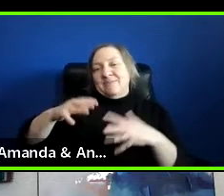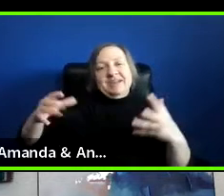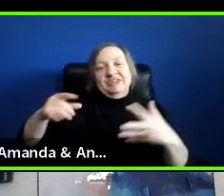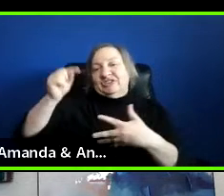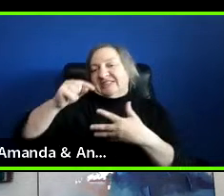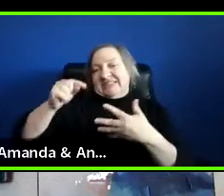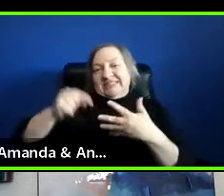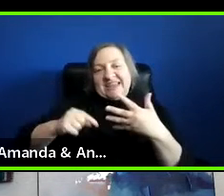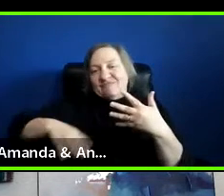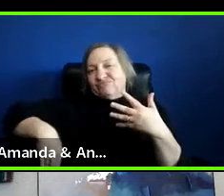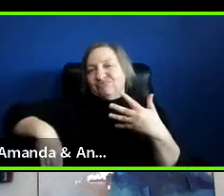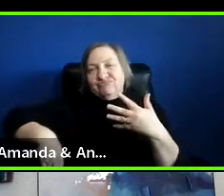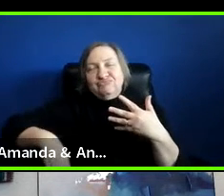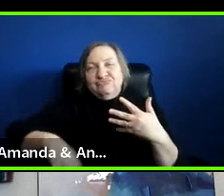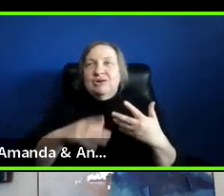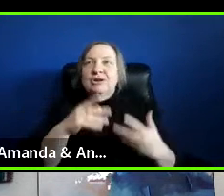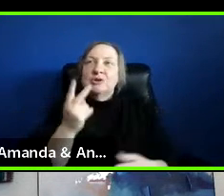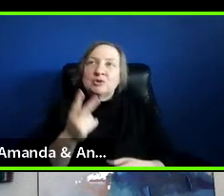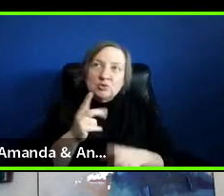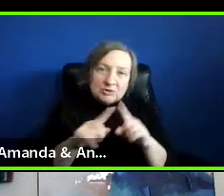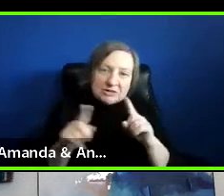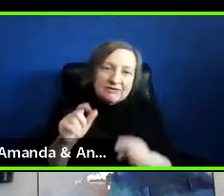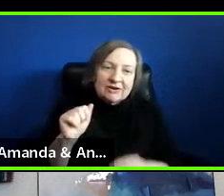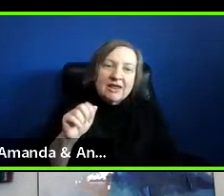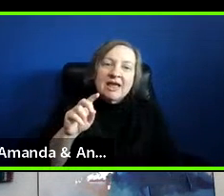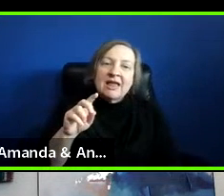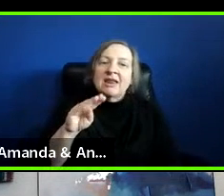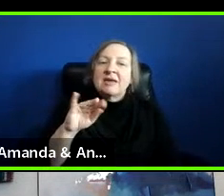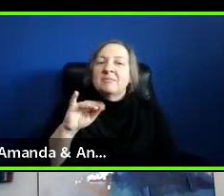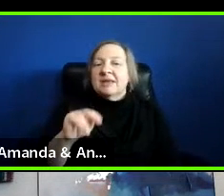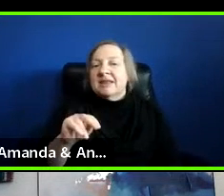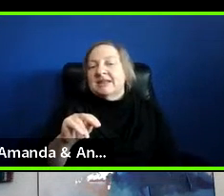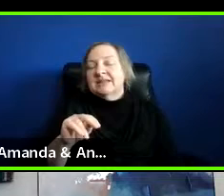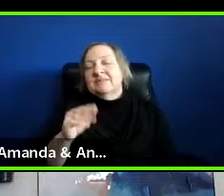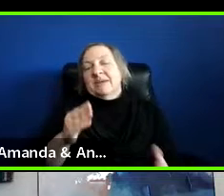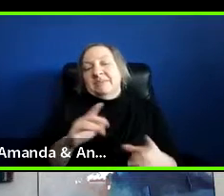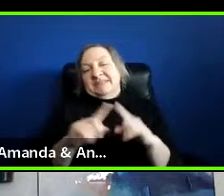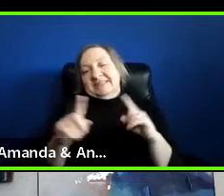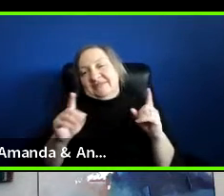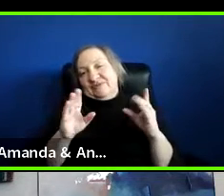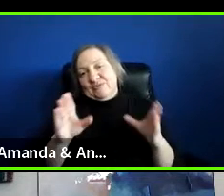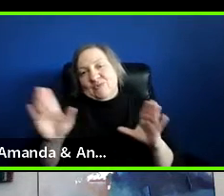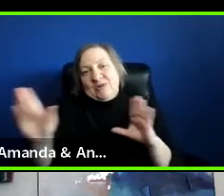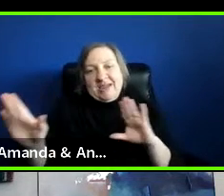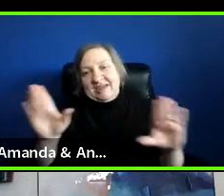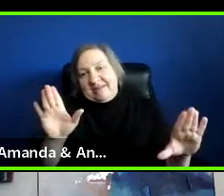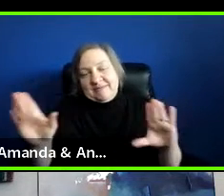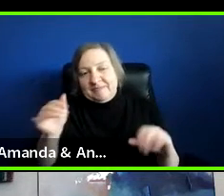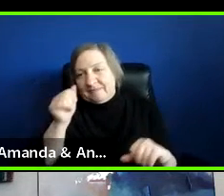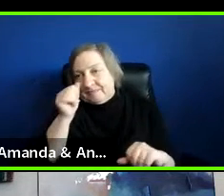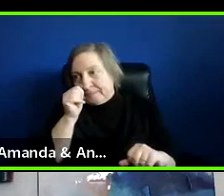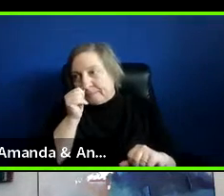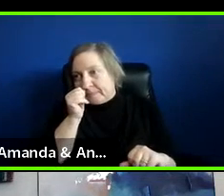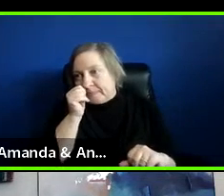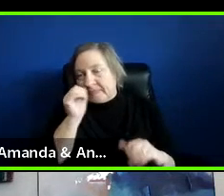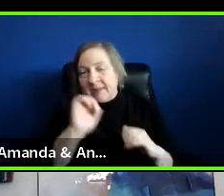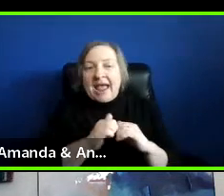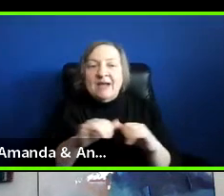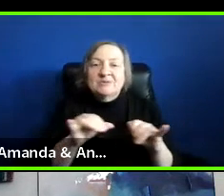was the two different administrations may have a different way of measuring